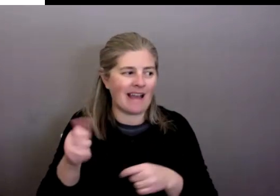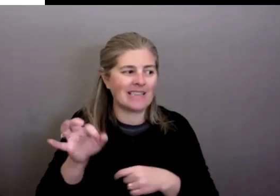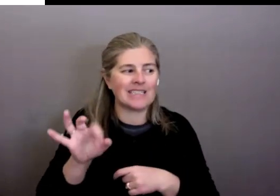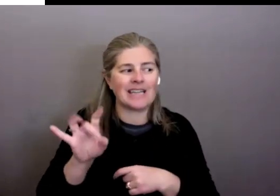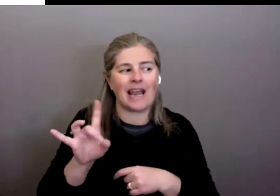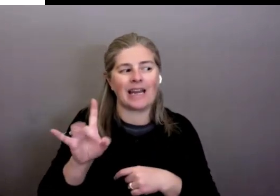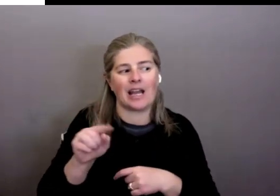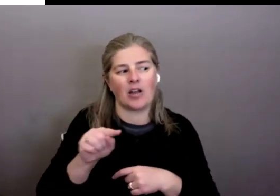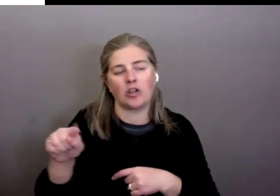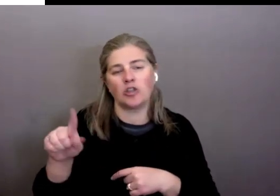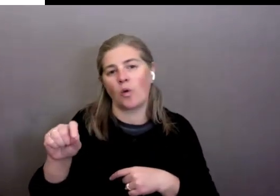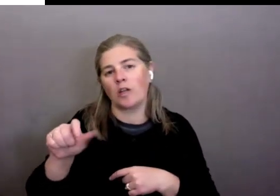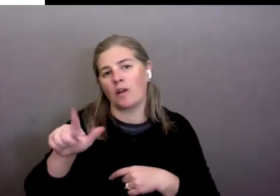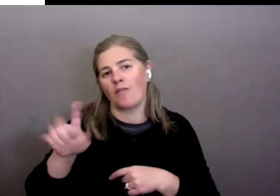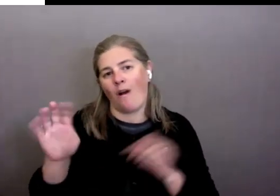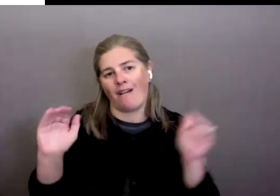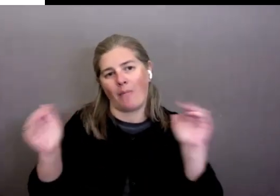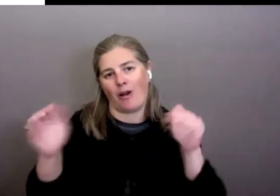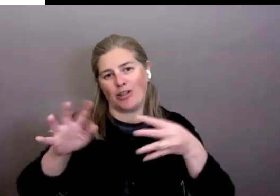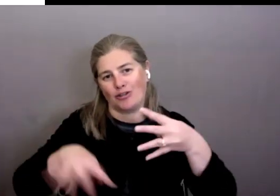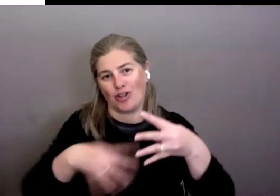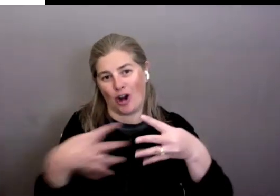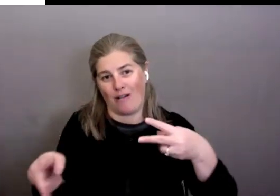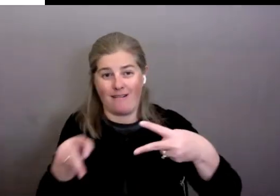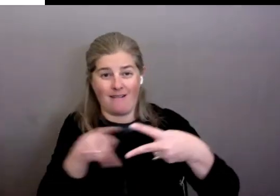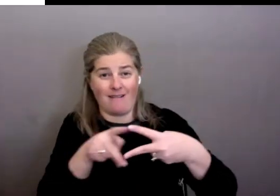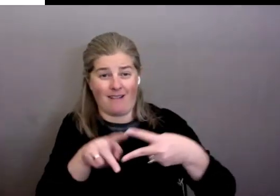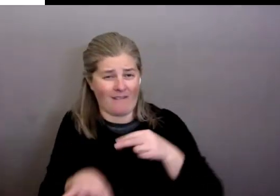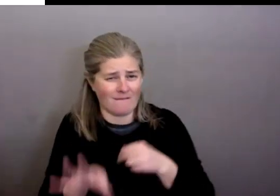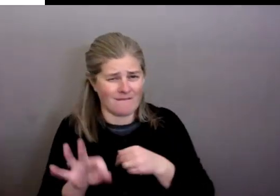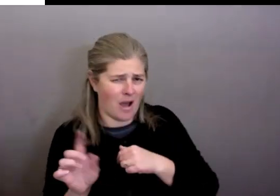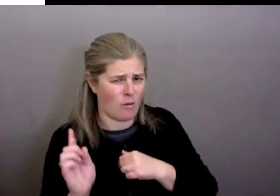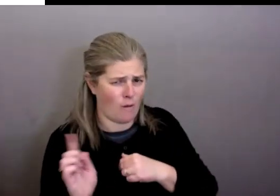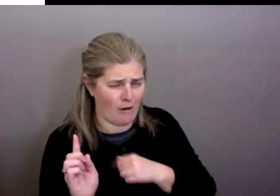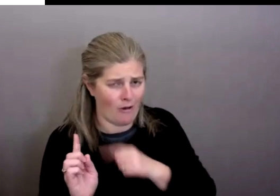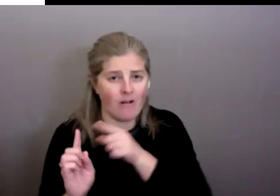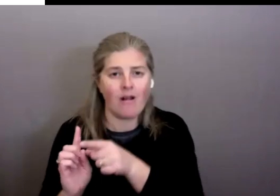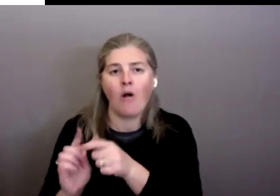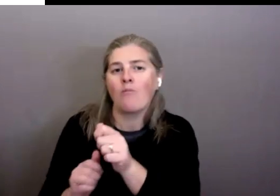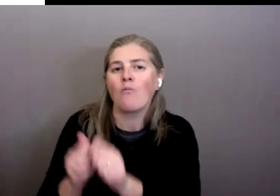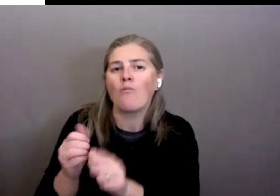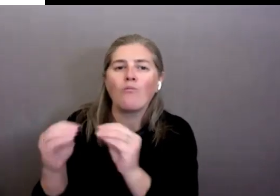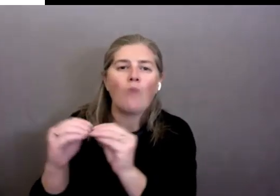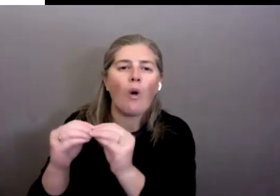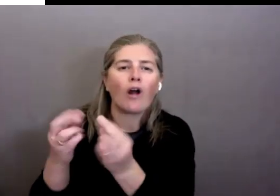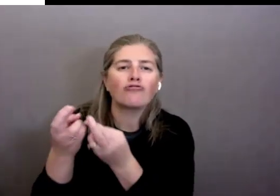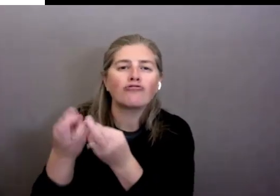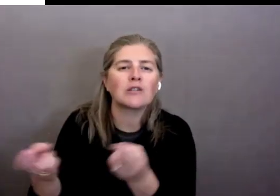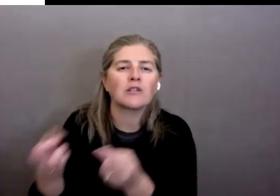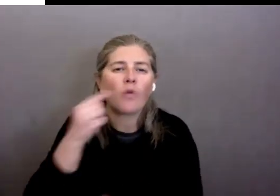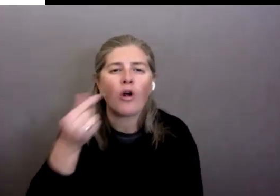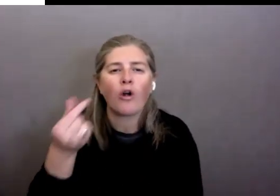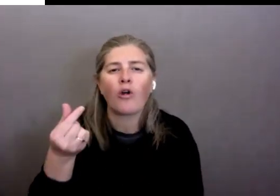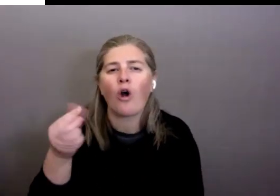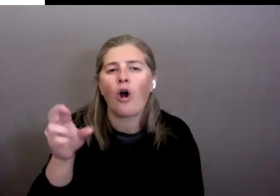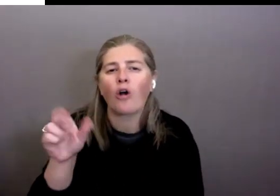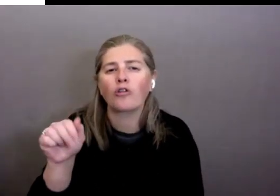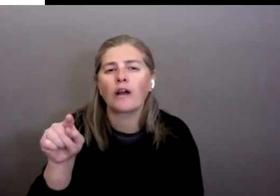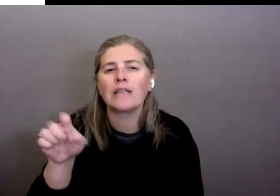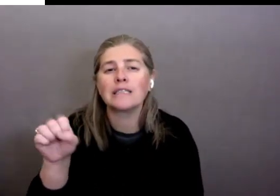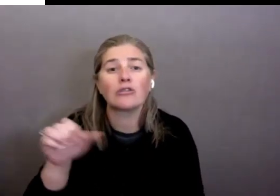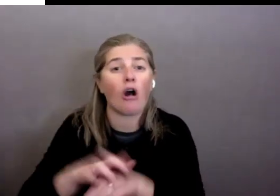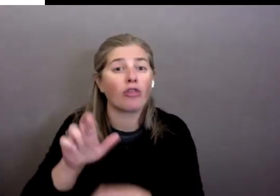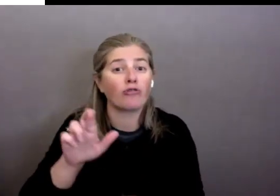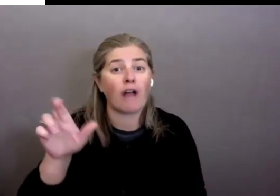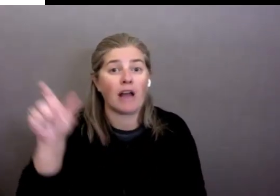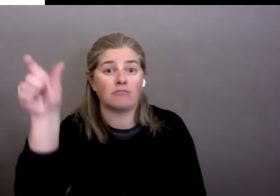to 2024 Comparison Chart. They can be found under More Resources for Grantees, which is located along the right-hand